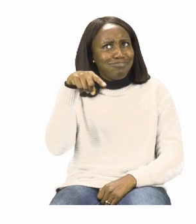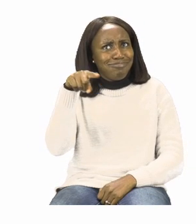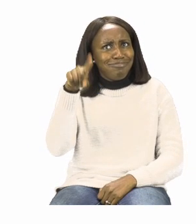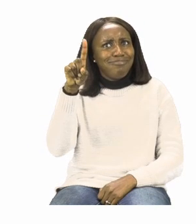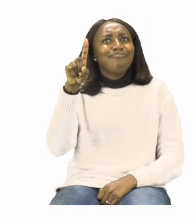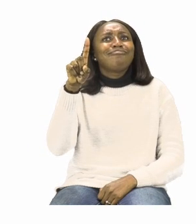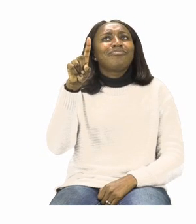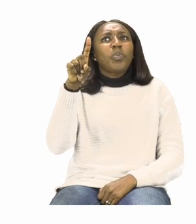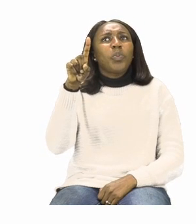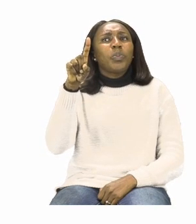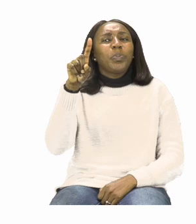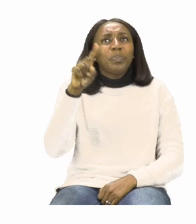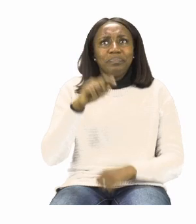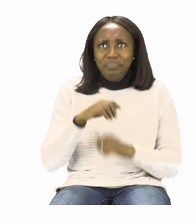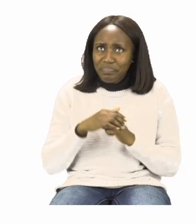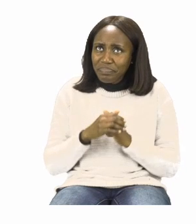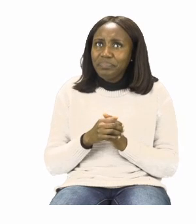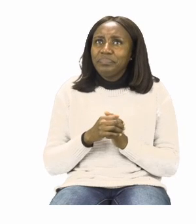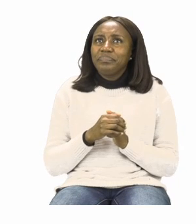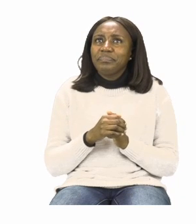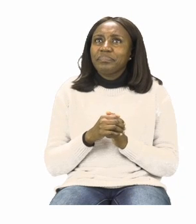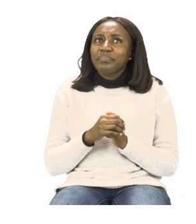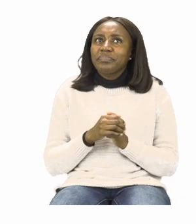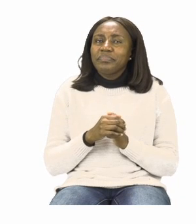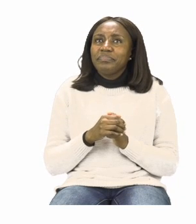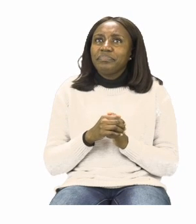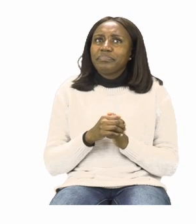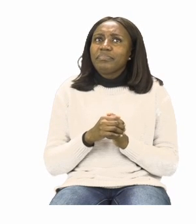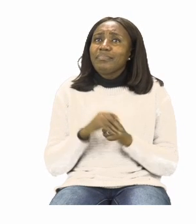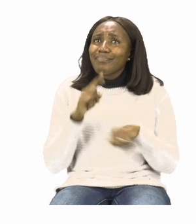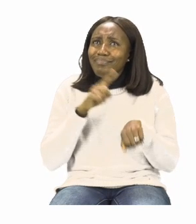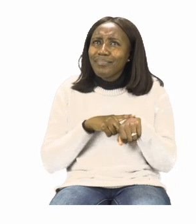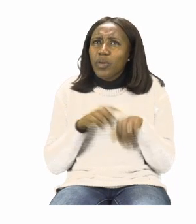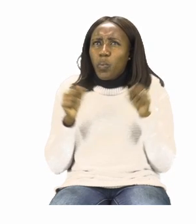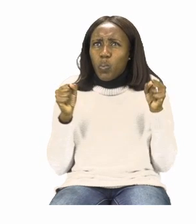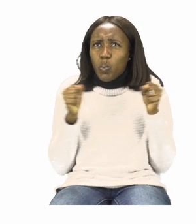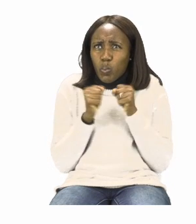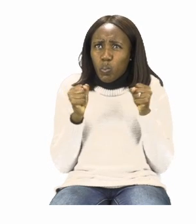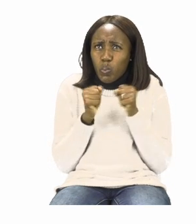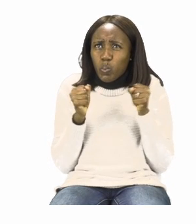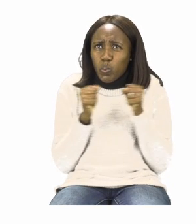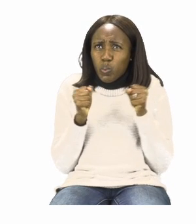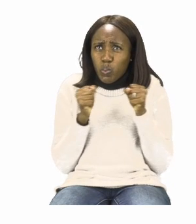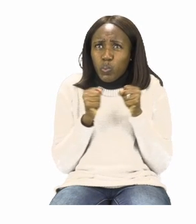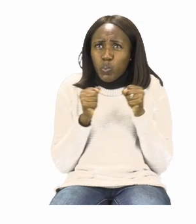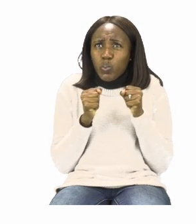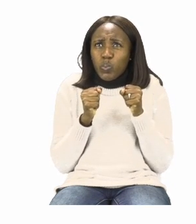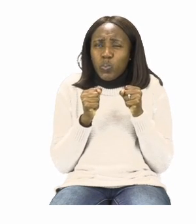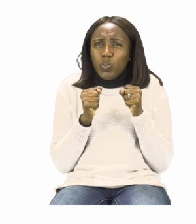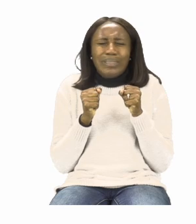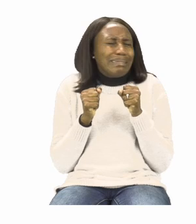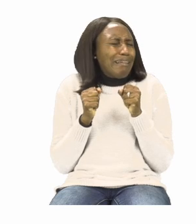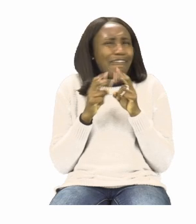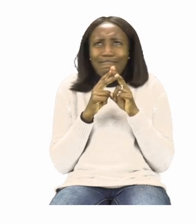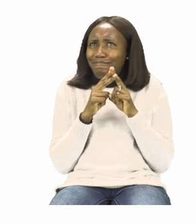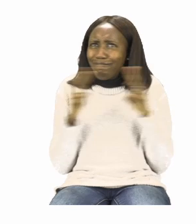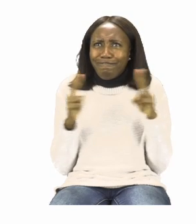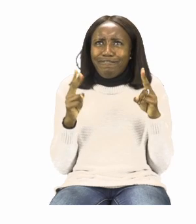absolutely correct. Now, in cold weather, we know that it is